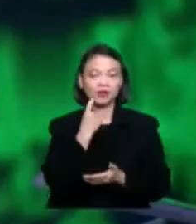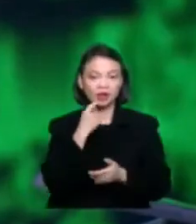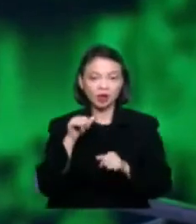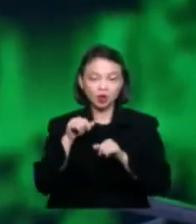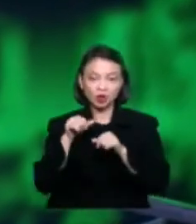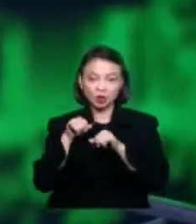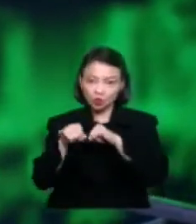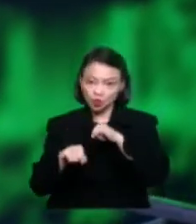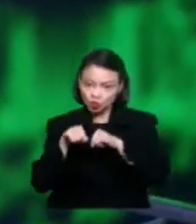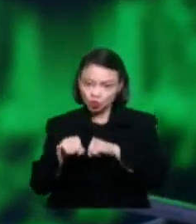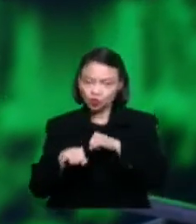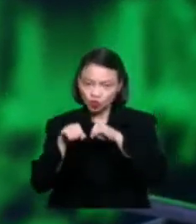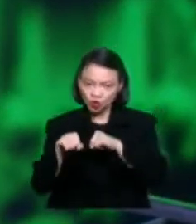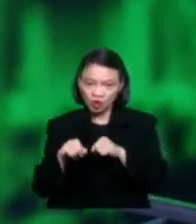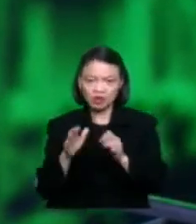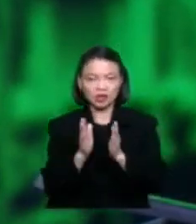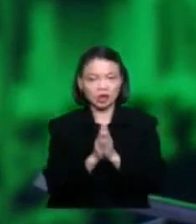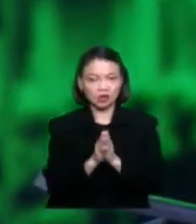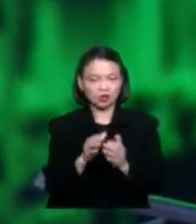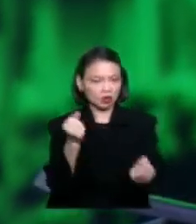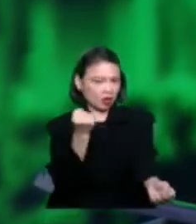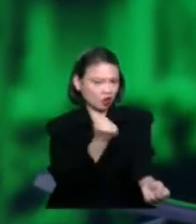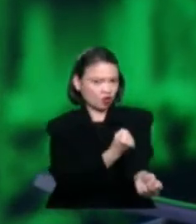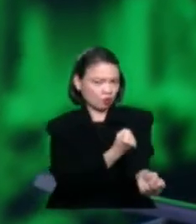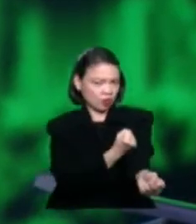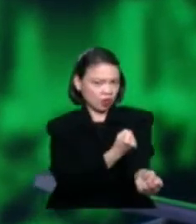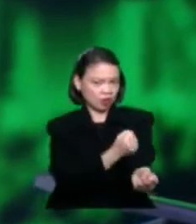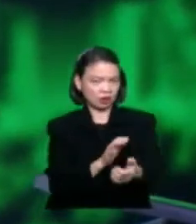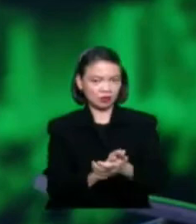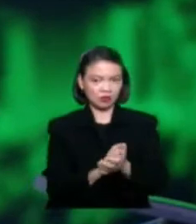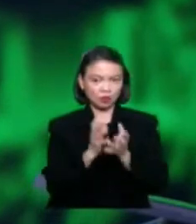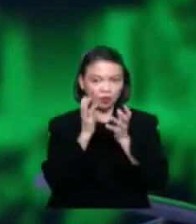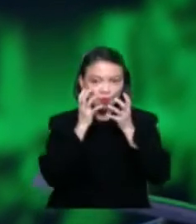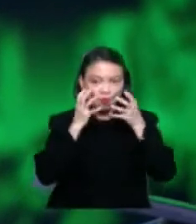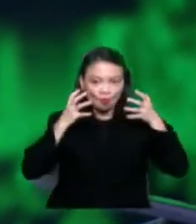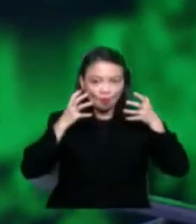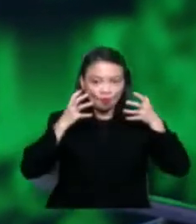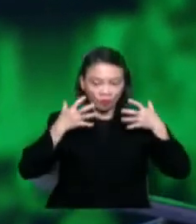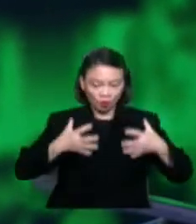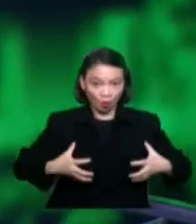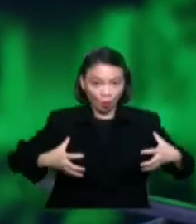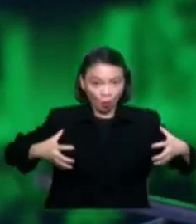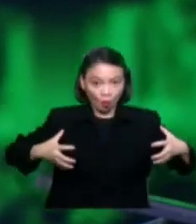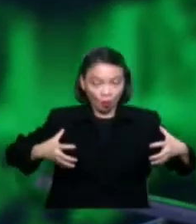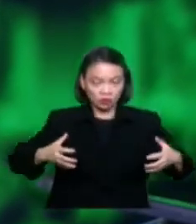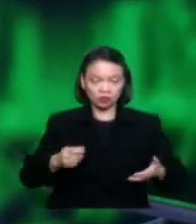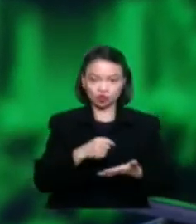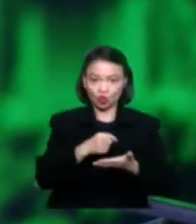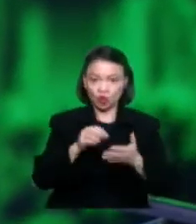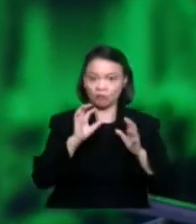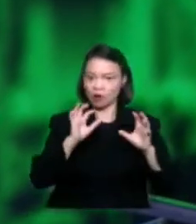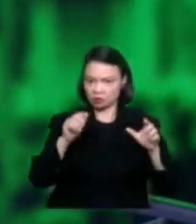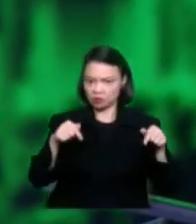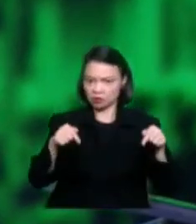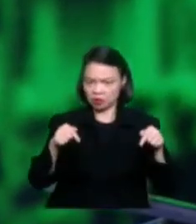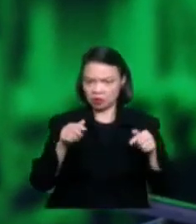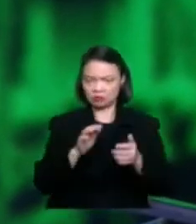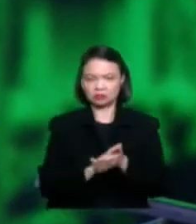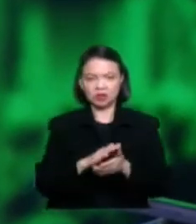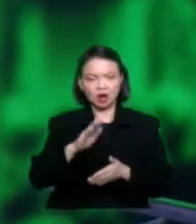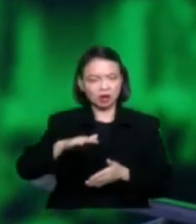also obesity among school-aged children. I would like to welcome other speakers. Probably you have your own perspective on